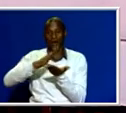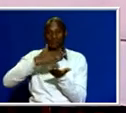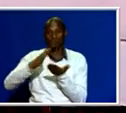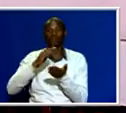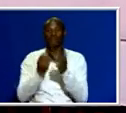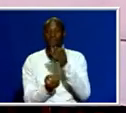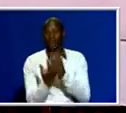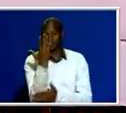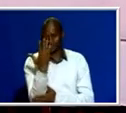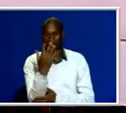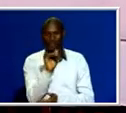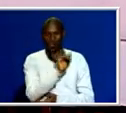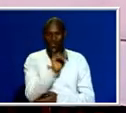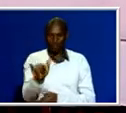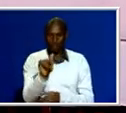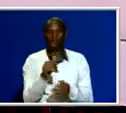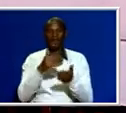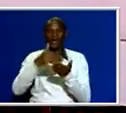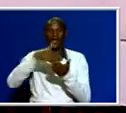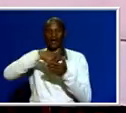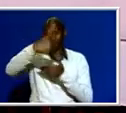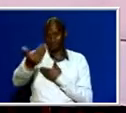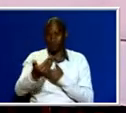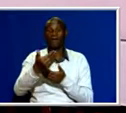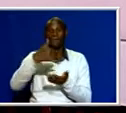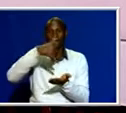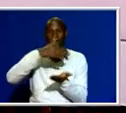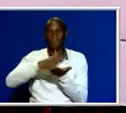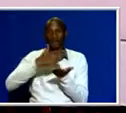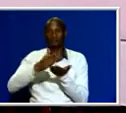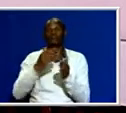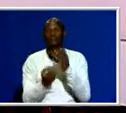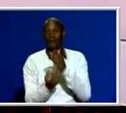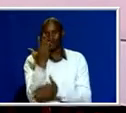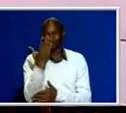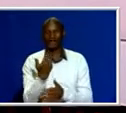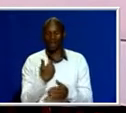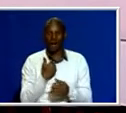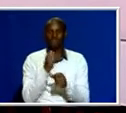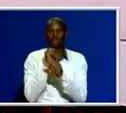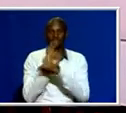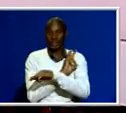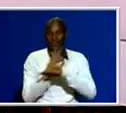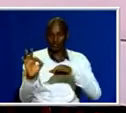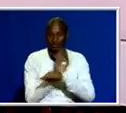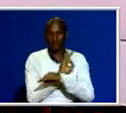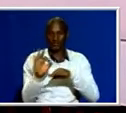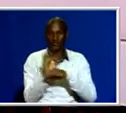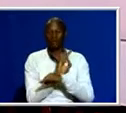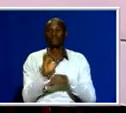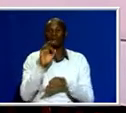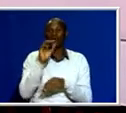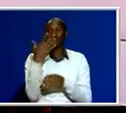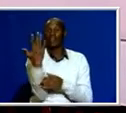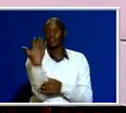and in those external parts of plants, I would want to single out the functions of the leaves,